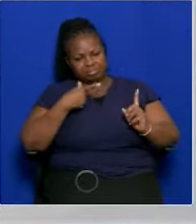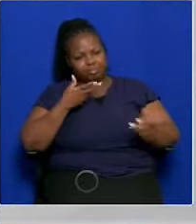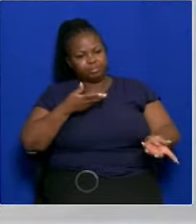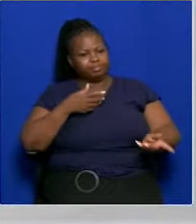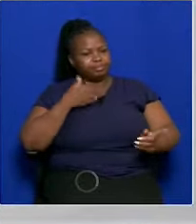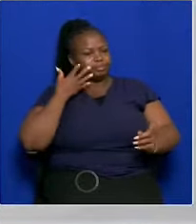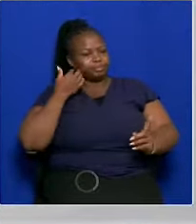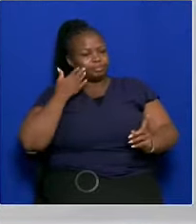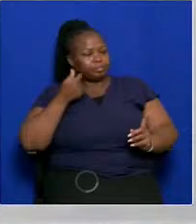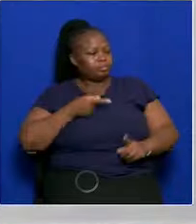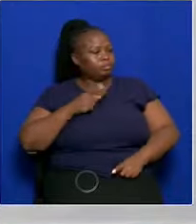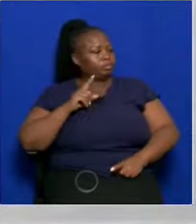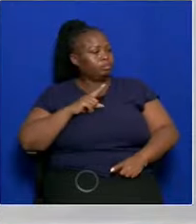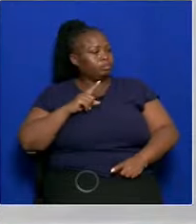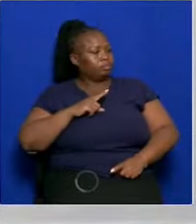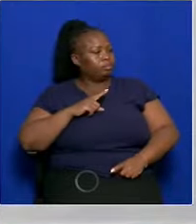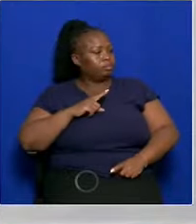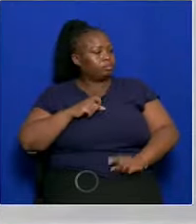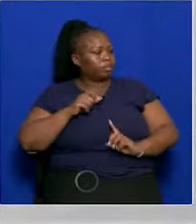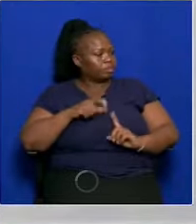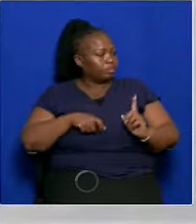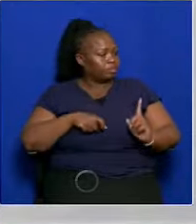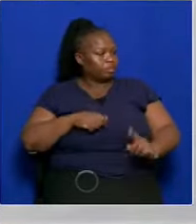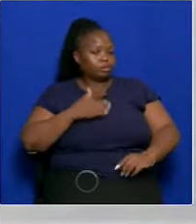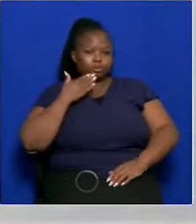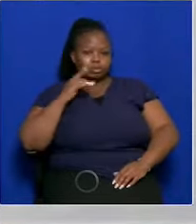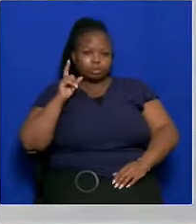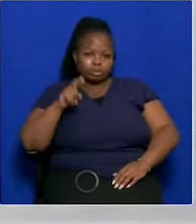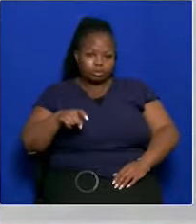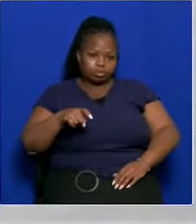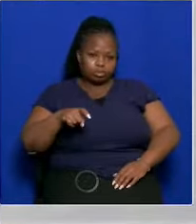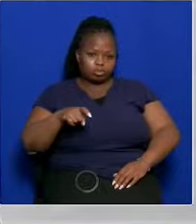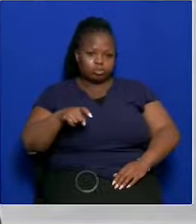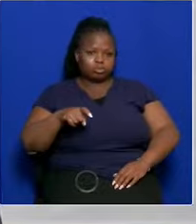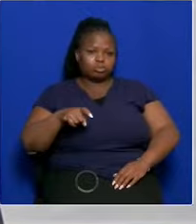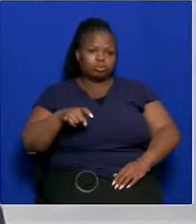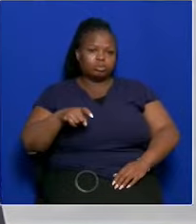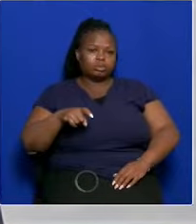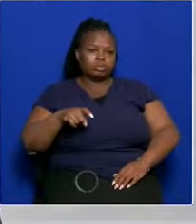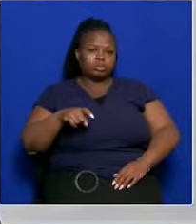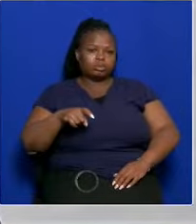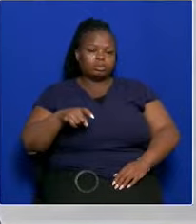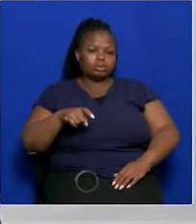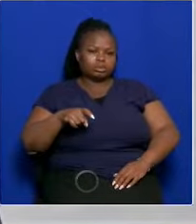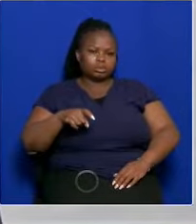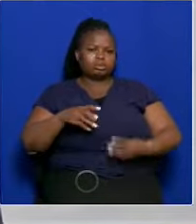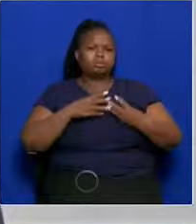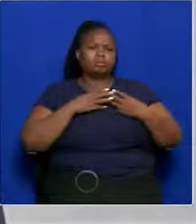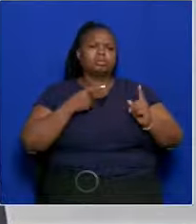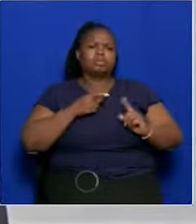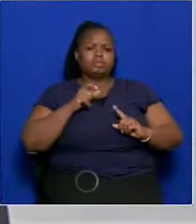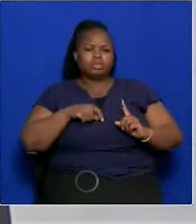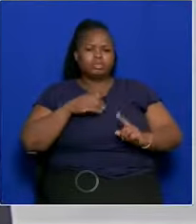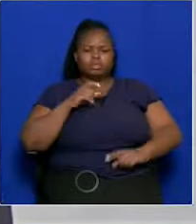person who was supposed to be entrapped there was the journalist who was using Kaula. And then